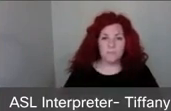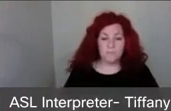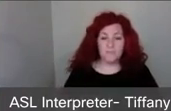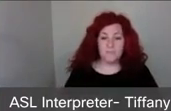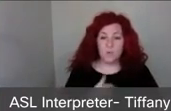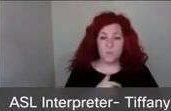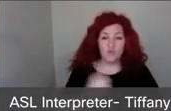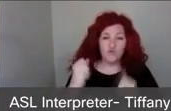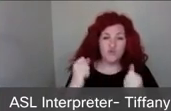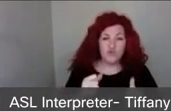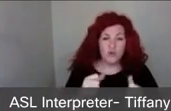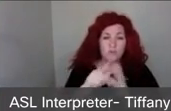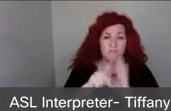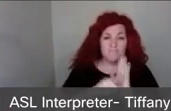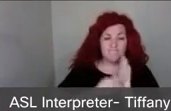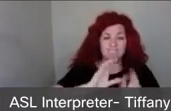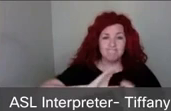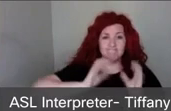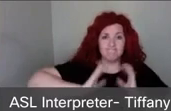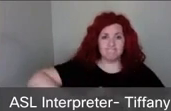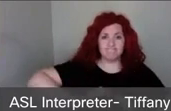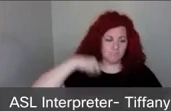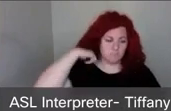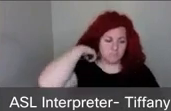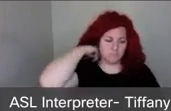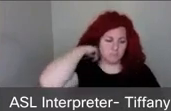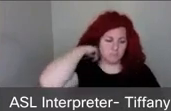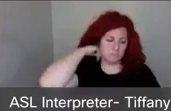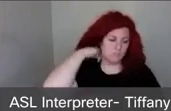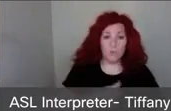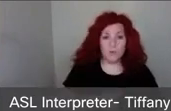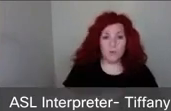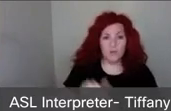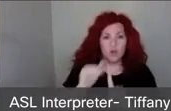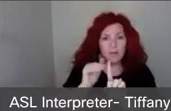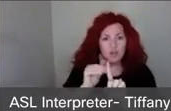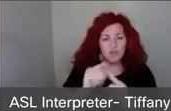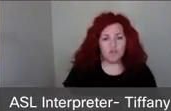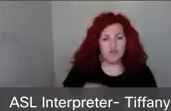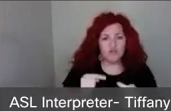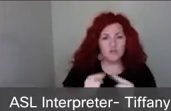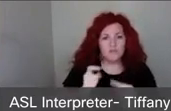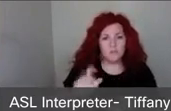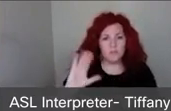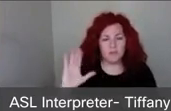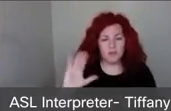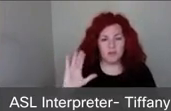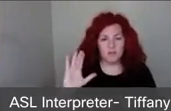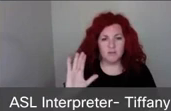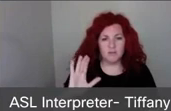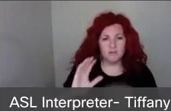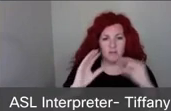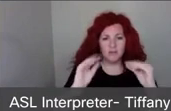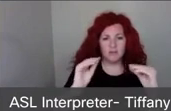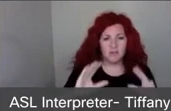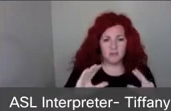strong, principled citizens. We are a valuable reminder of the struggles of the past, a teacher of the ways